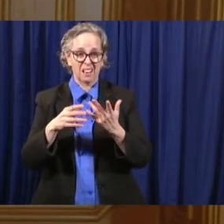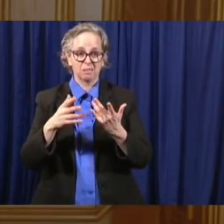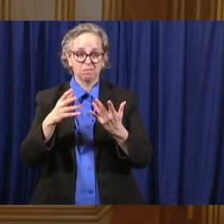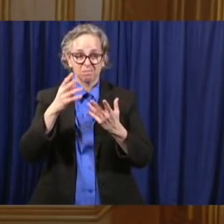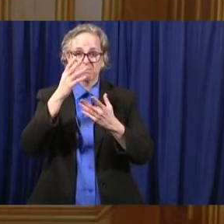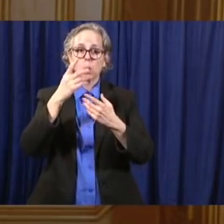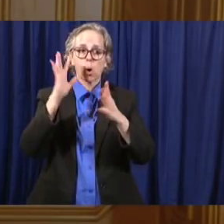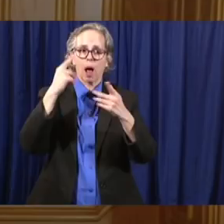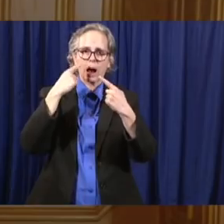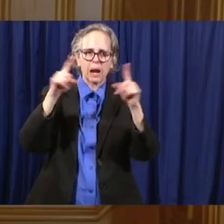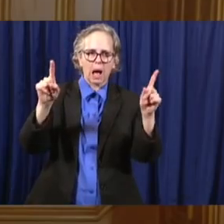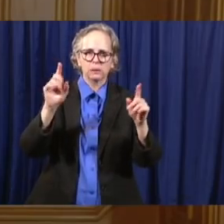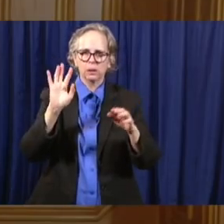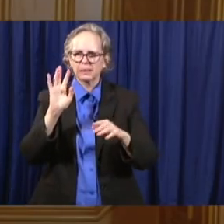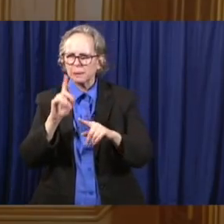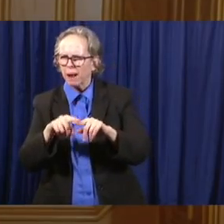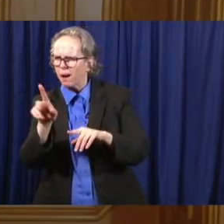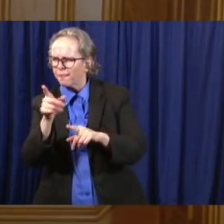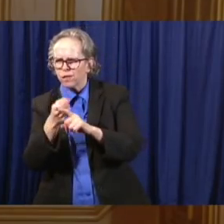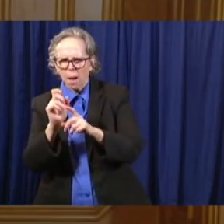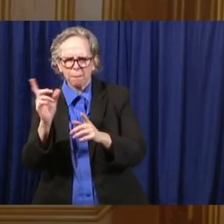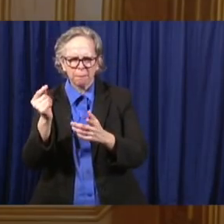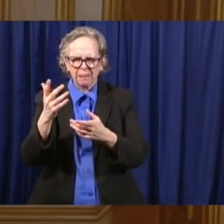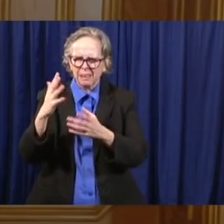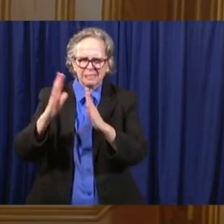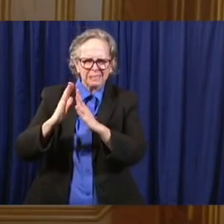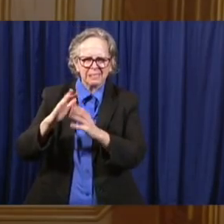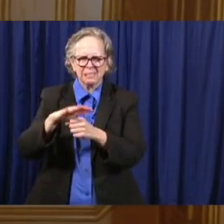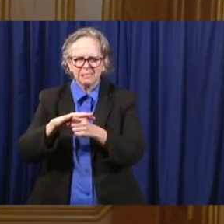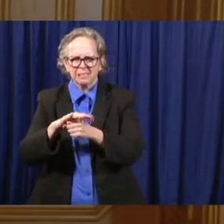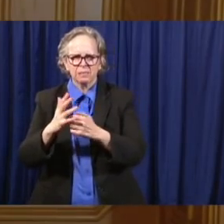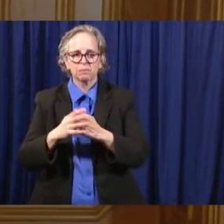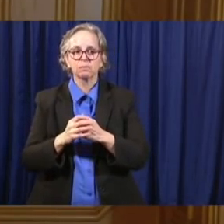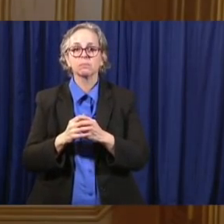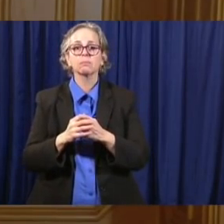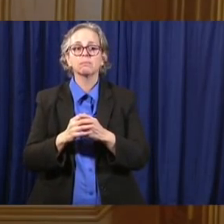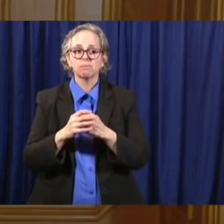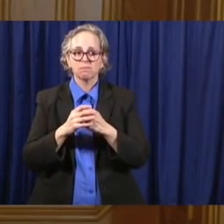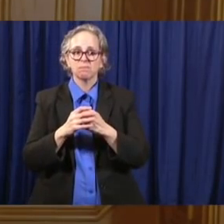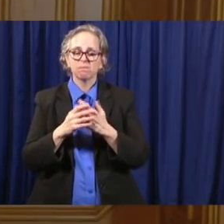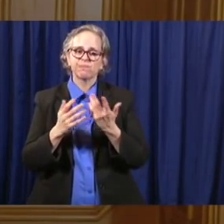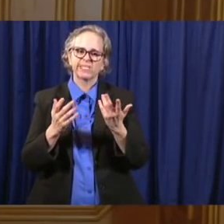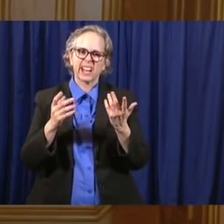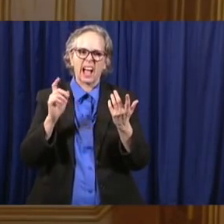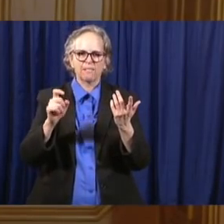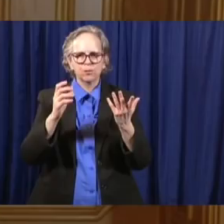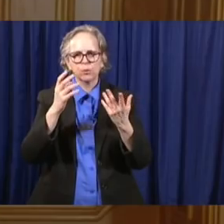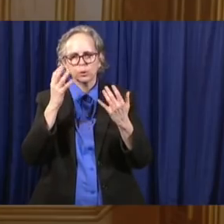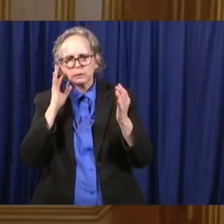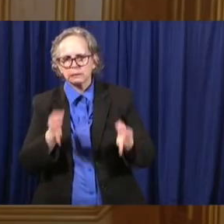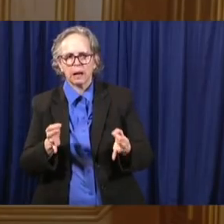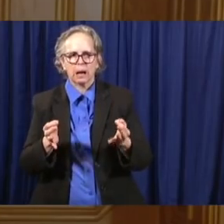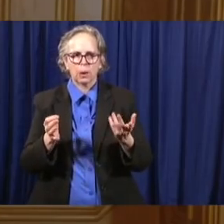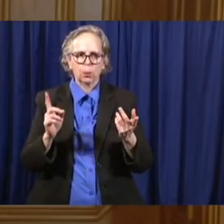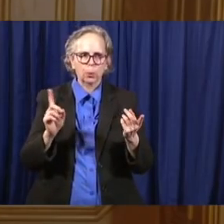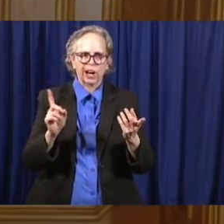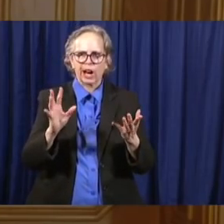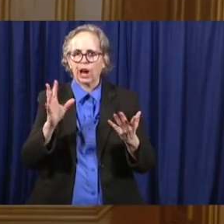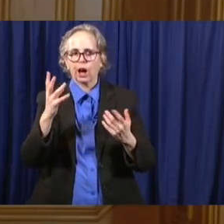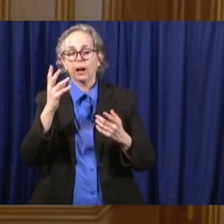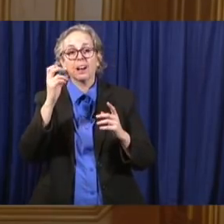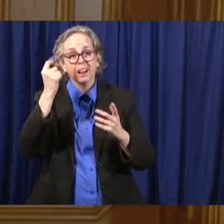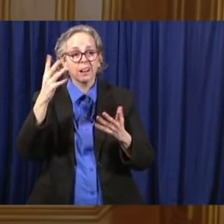coming from, in regard to if they were in a prison or an area that